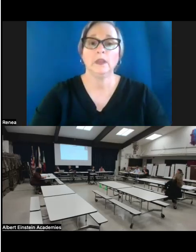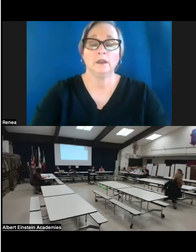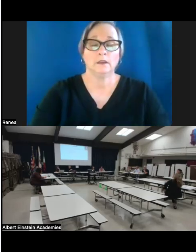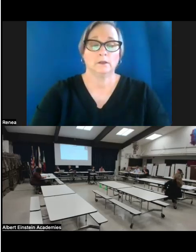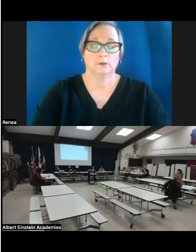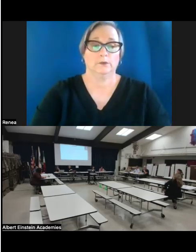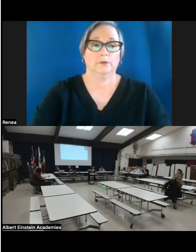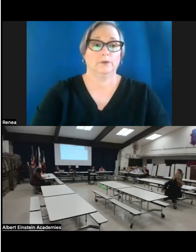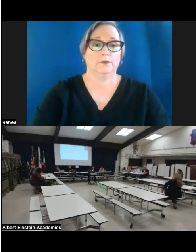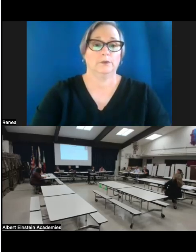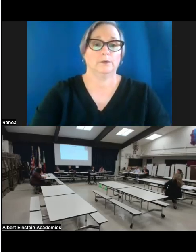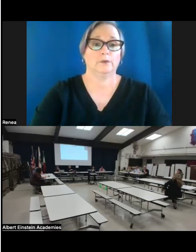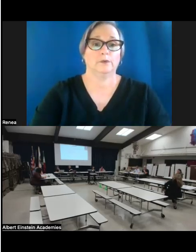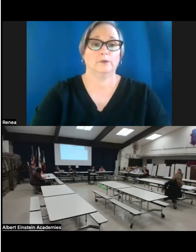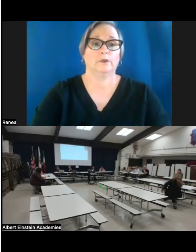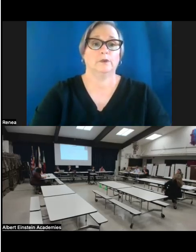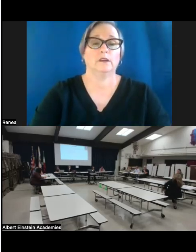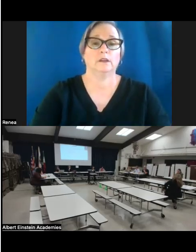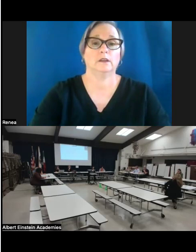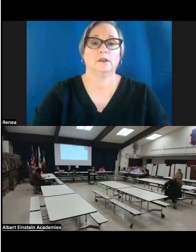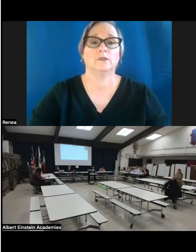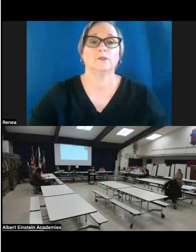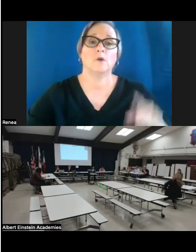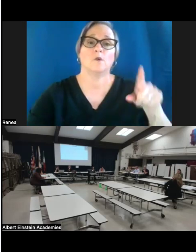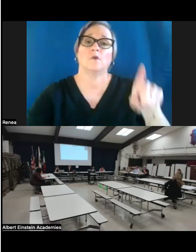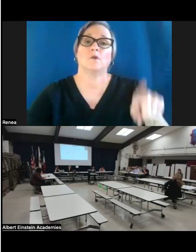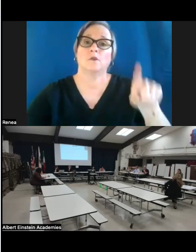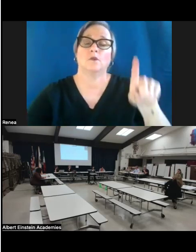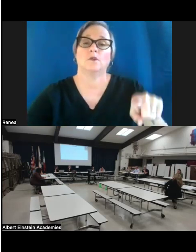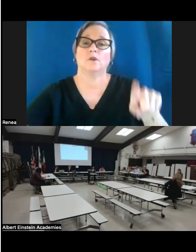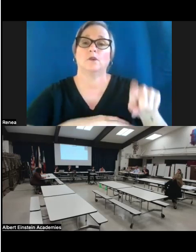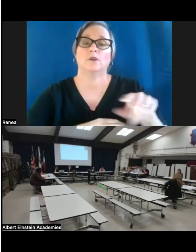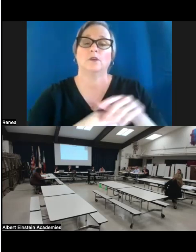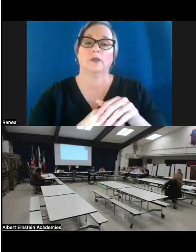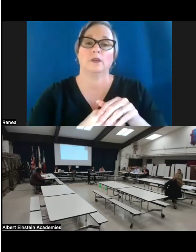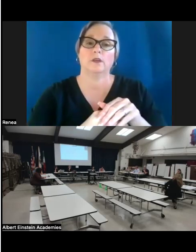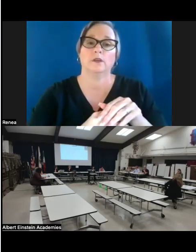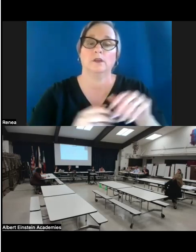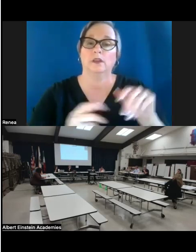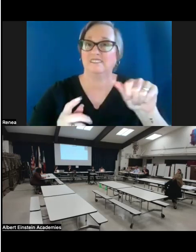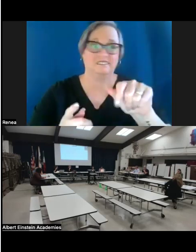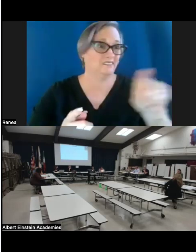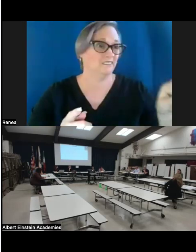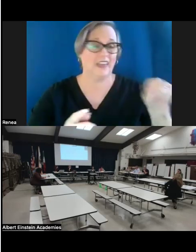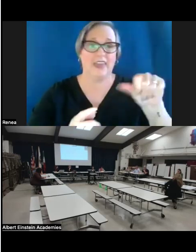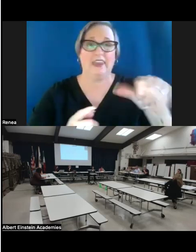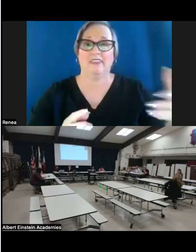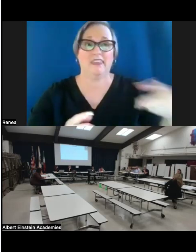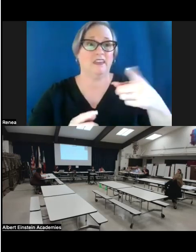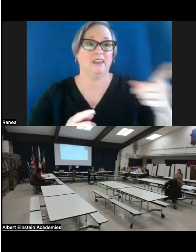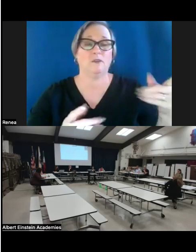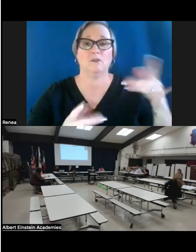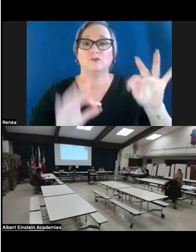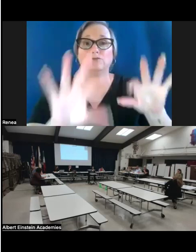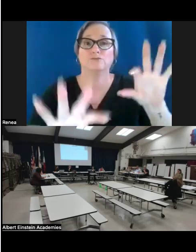And so this is just kind of for this purpose, but are there any things that any member wants to share about highlights or something that